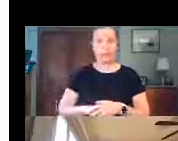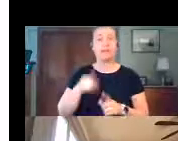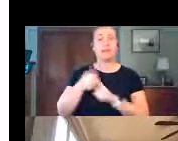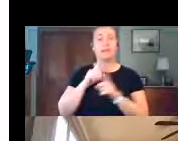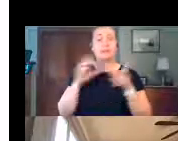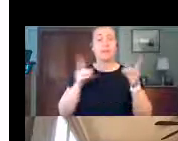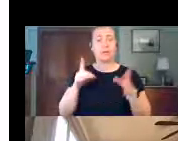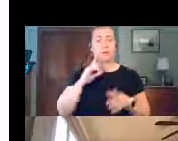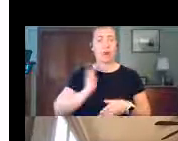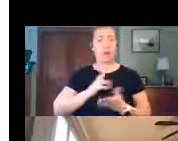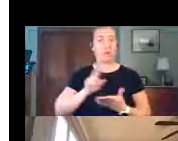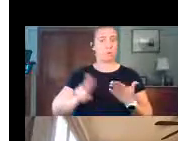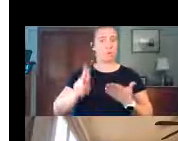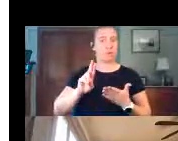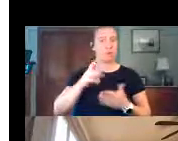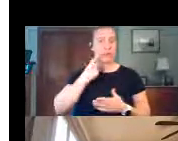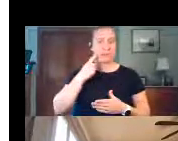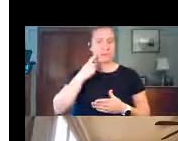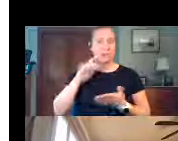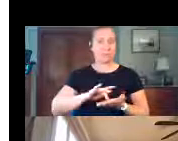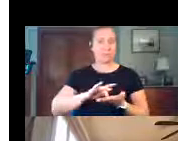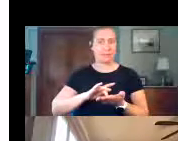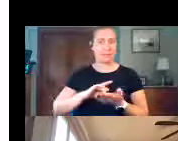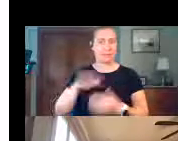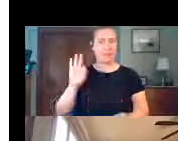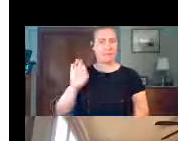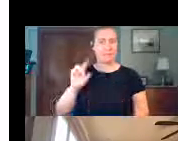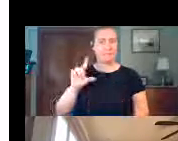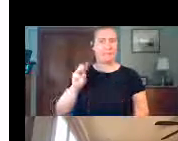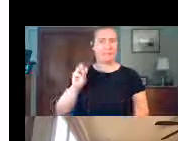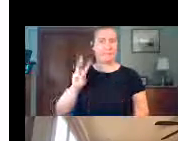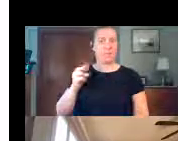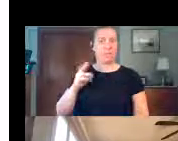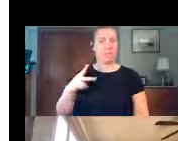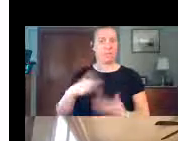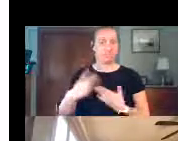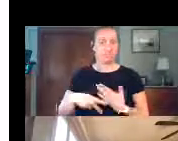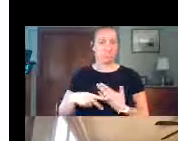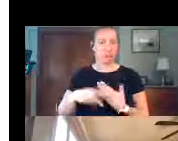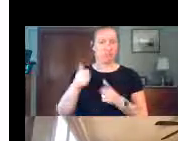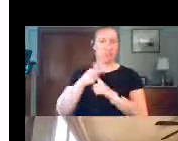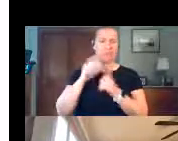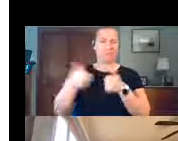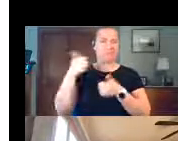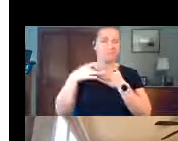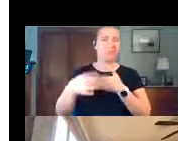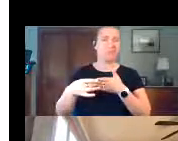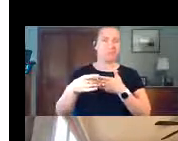Addiction Medicine Fellowship Program and has really been a pioneer in helping to establish addiction as a chronic medical